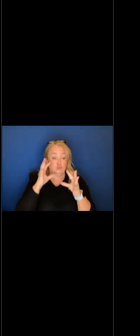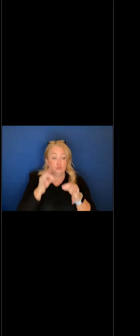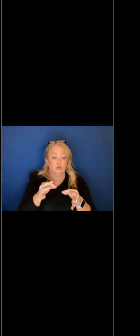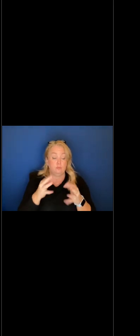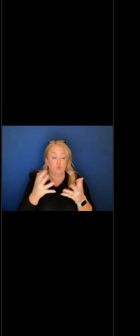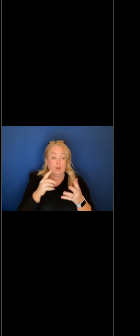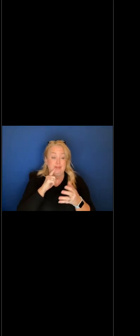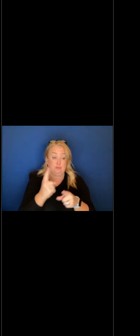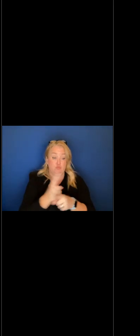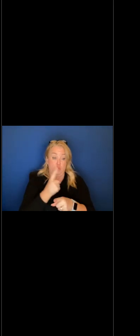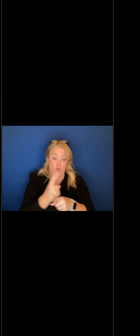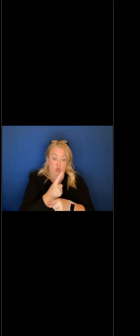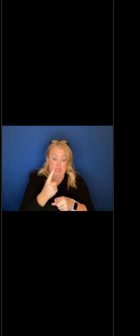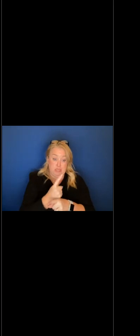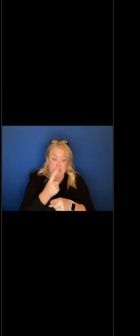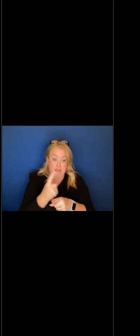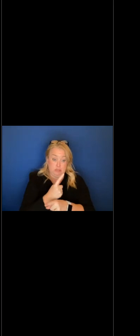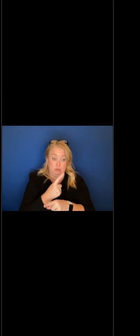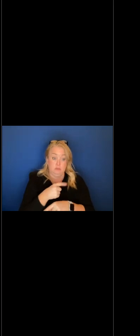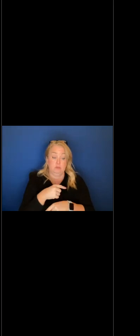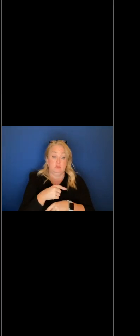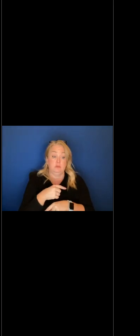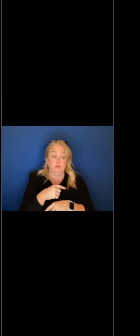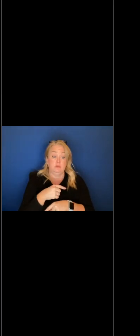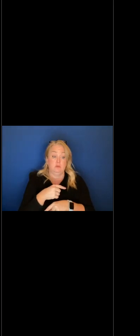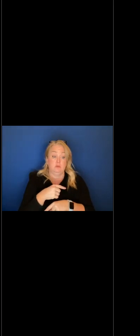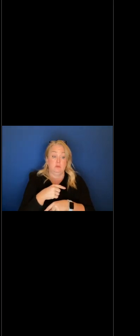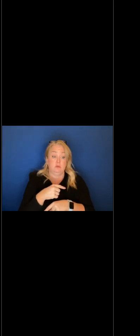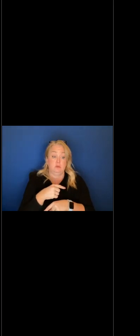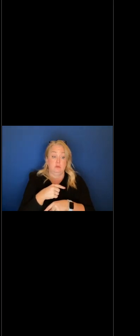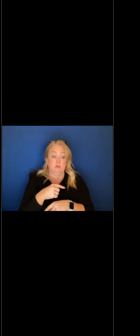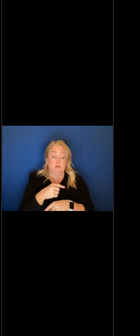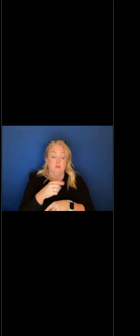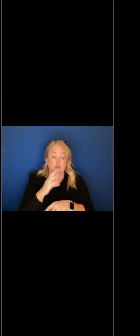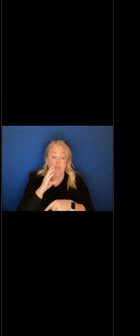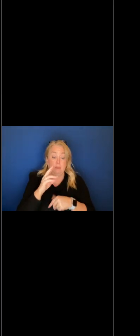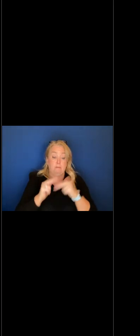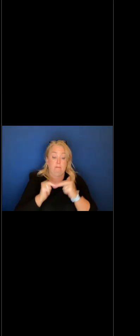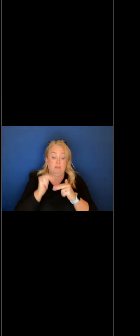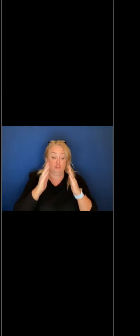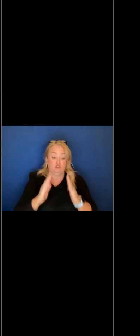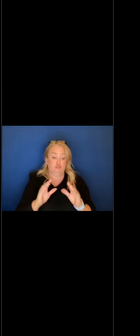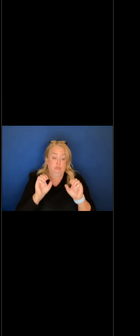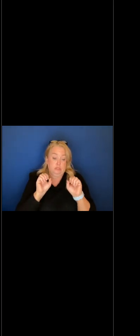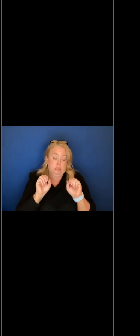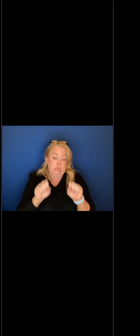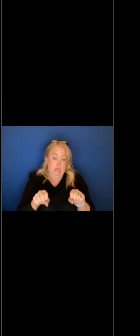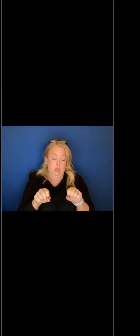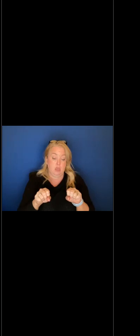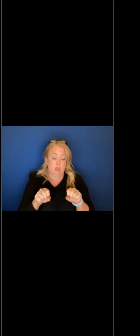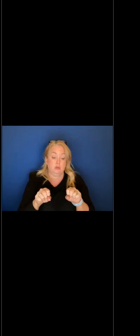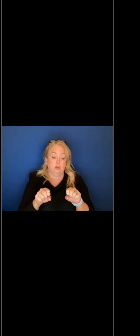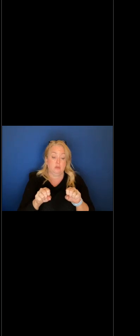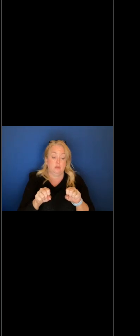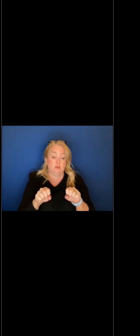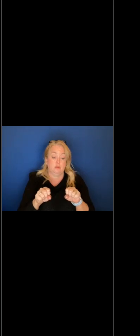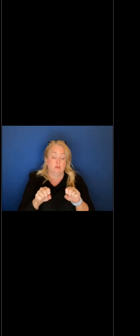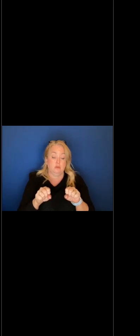an appropriate grab bar, builders are encouraged to look to